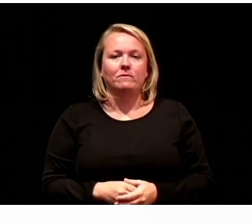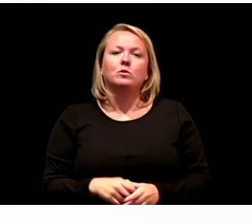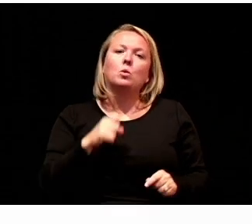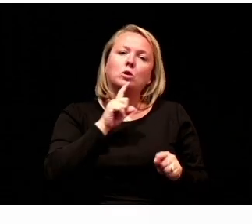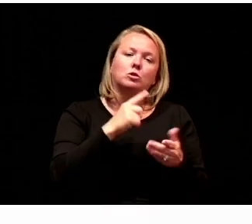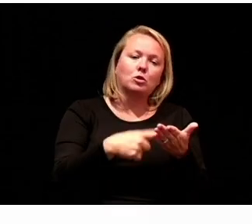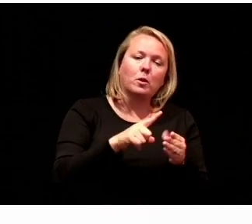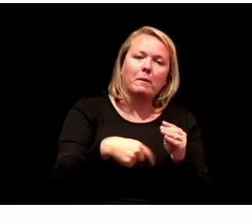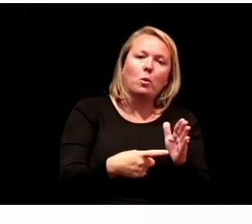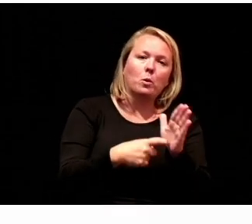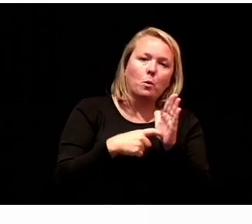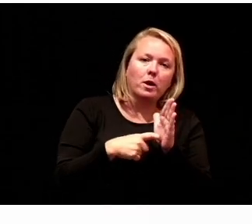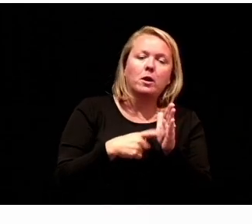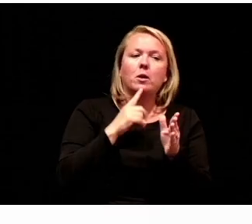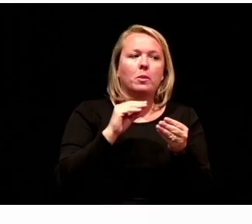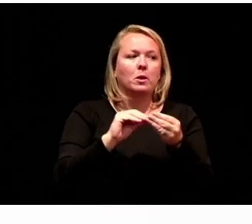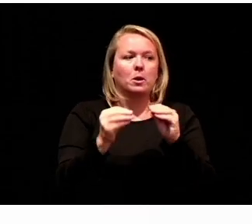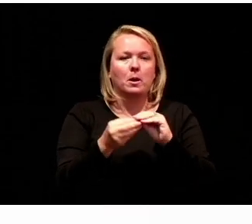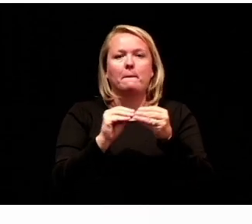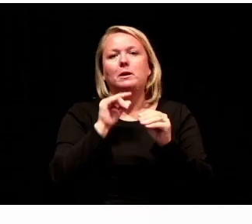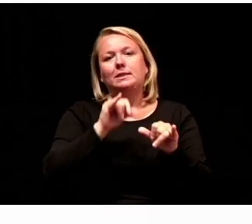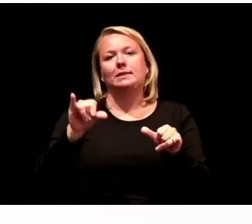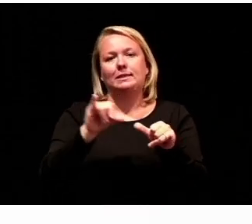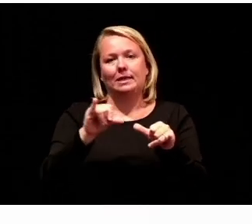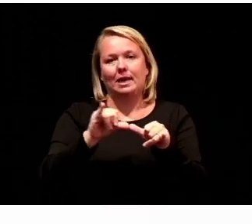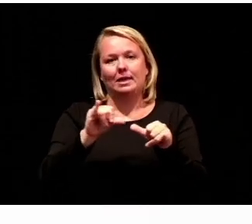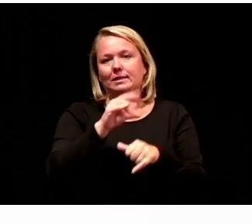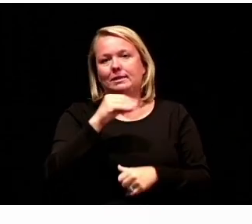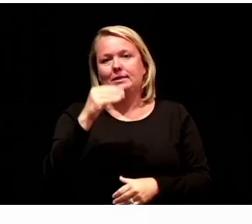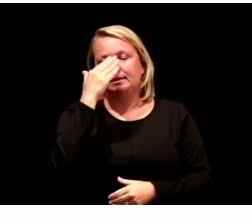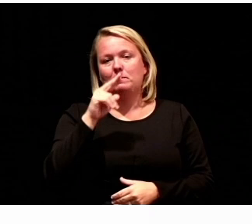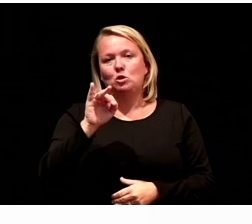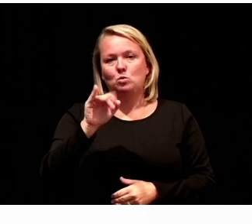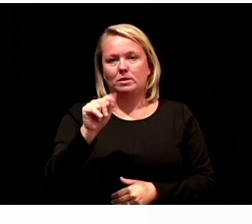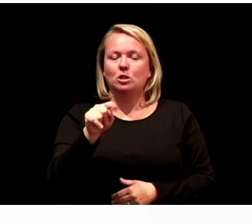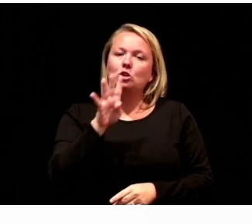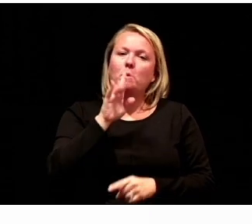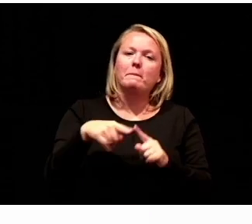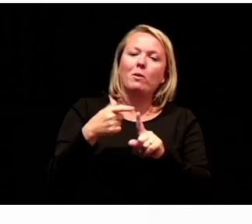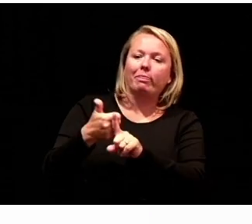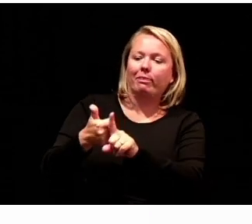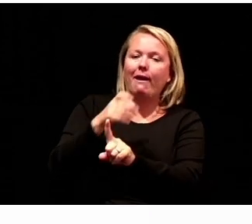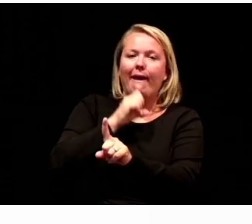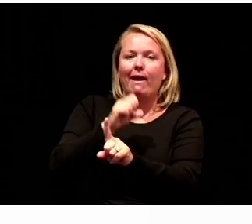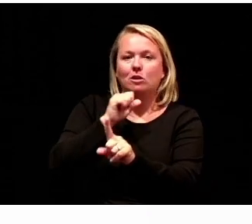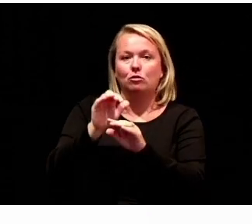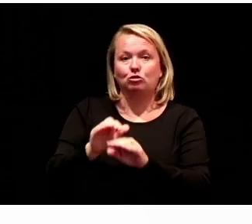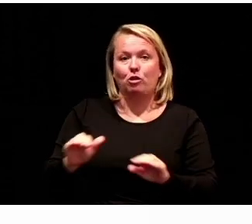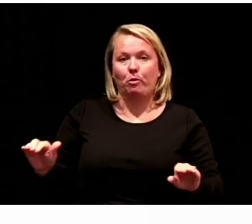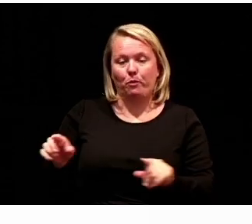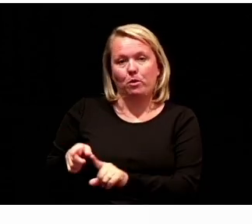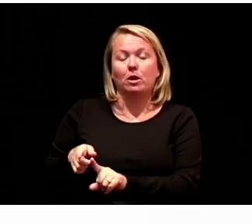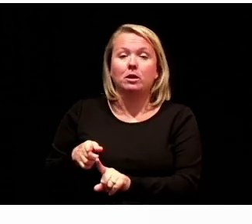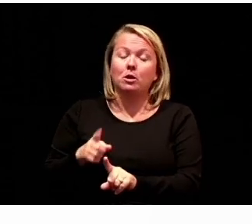hear the Keating Memo on a regular basis. And what this memo does is it helps housing providers and advocates understand that that 2-person